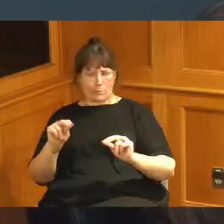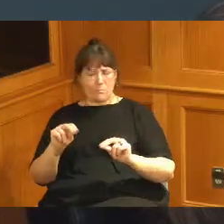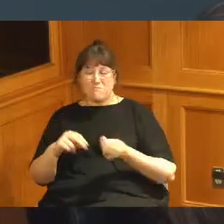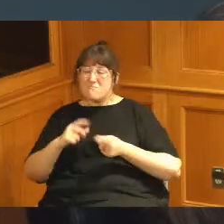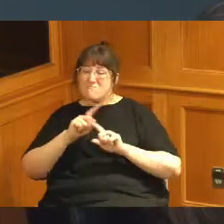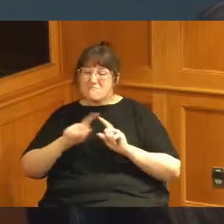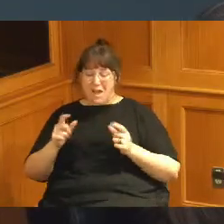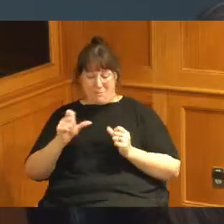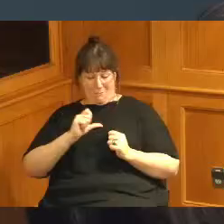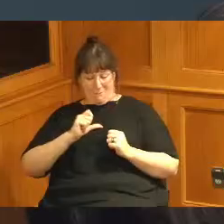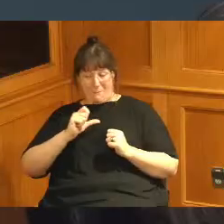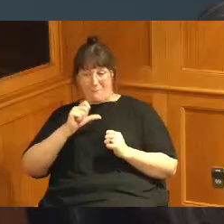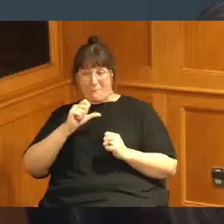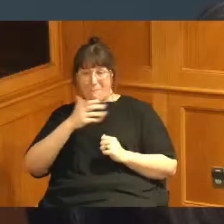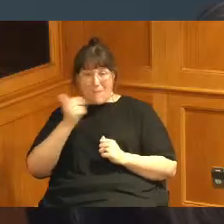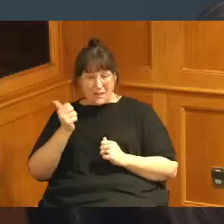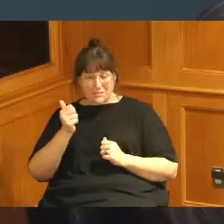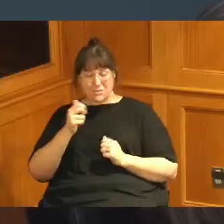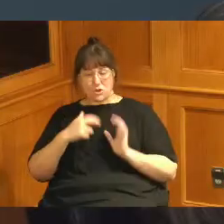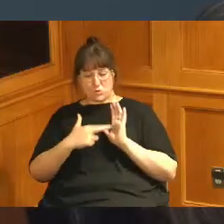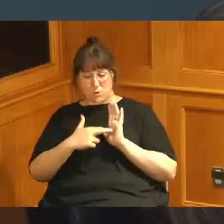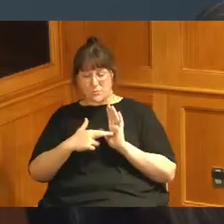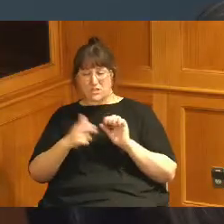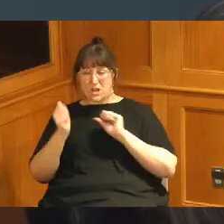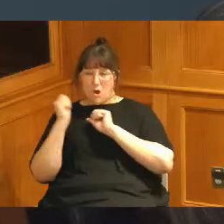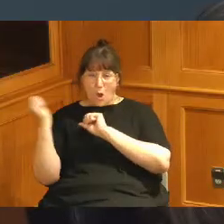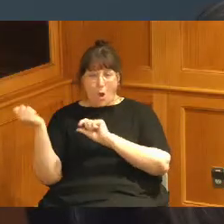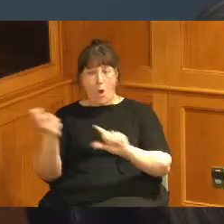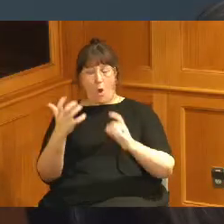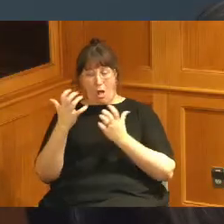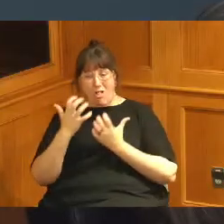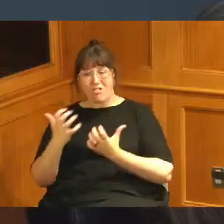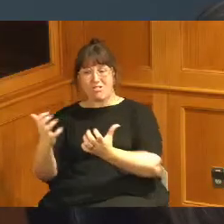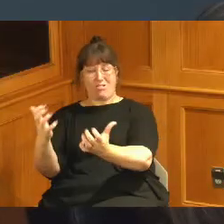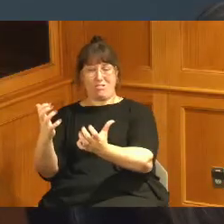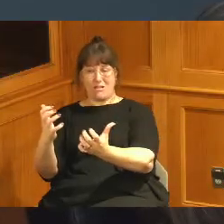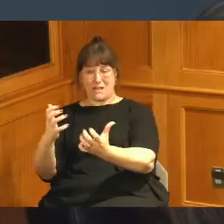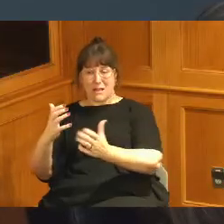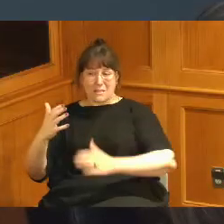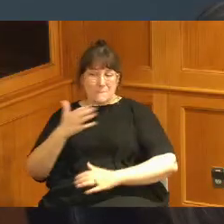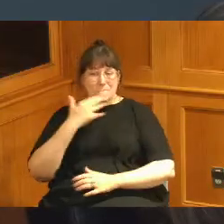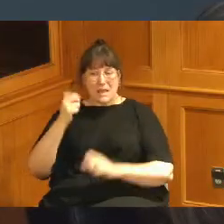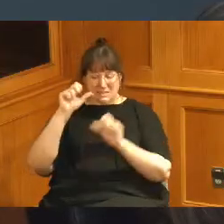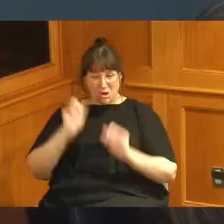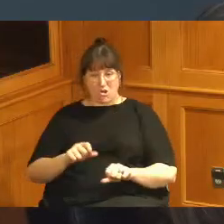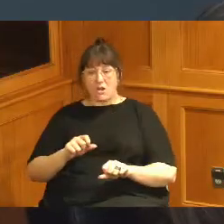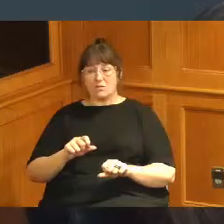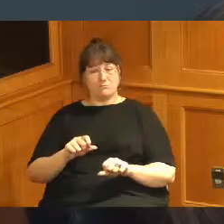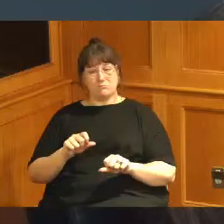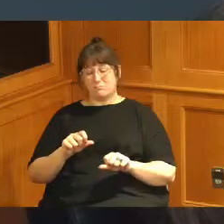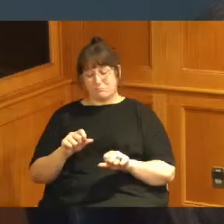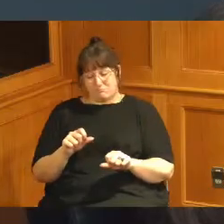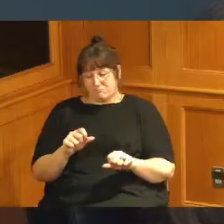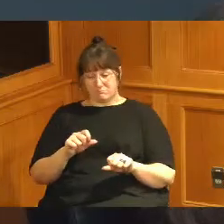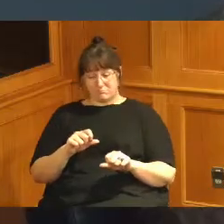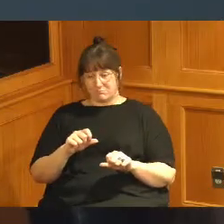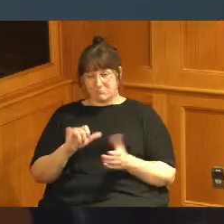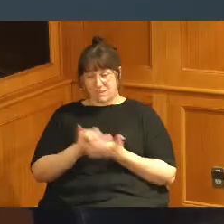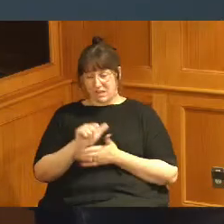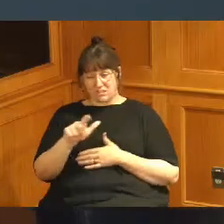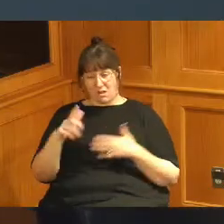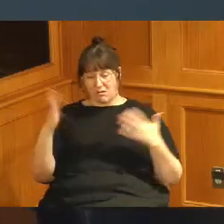did my best to represent all the citizens to my best ability, and that's all I can do. Thank